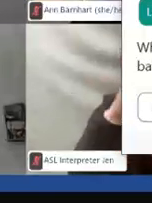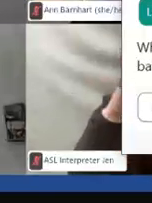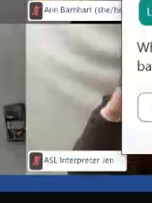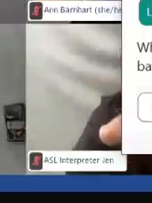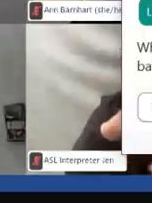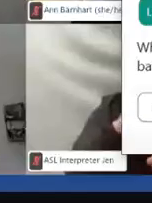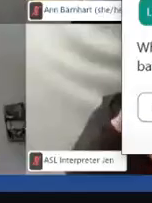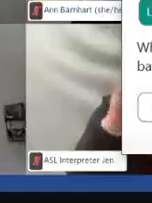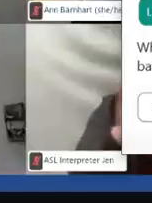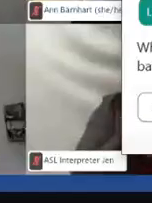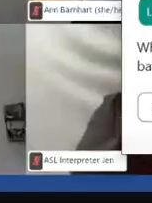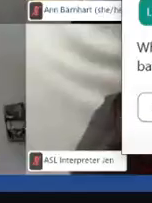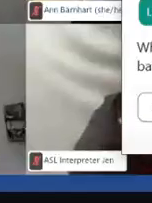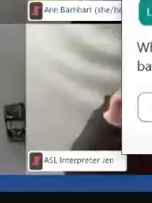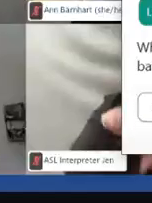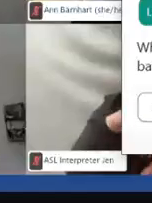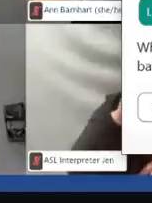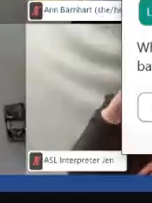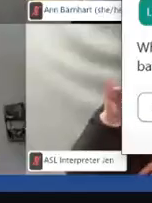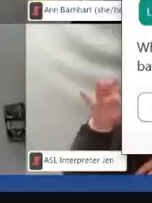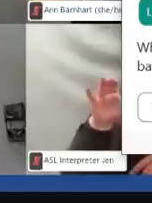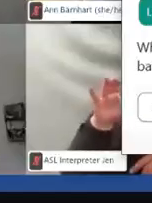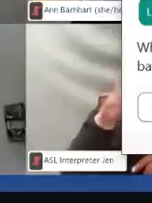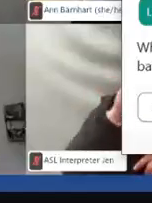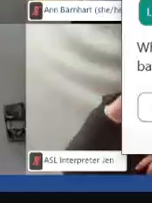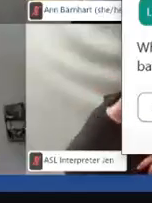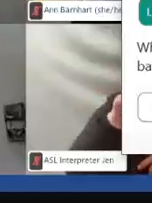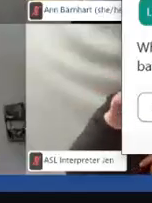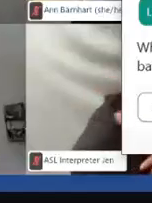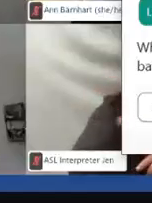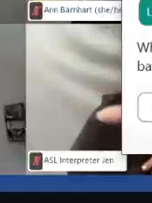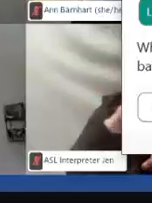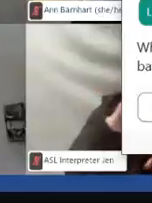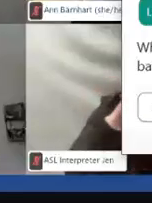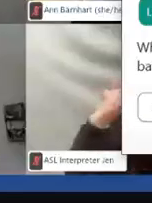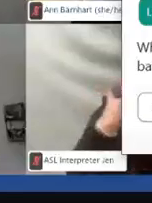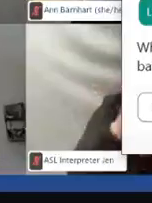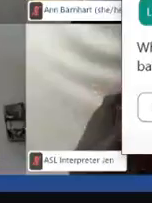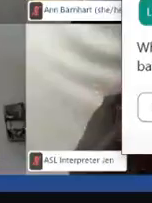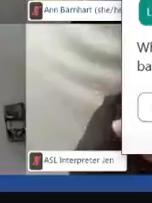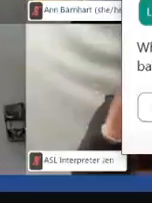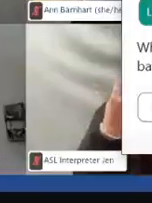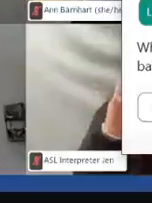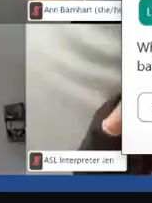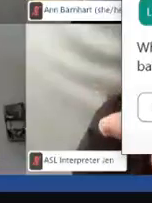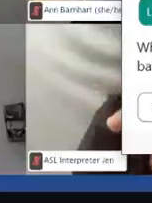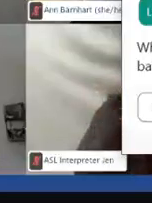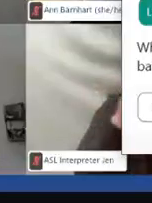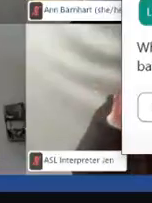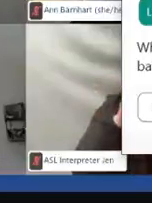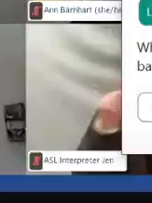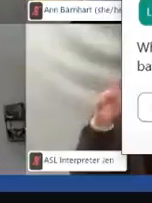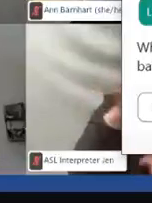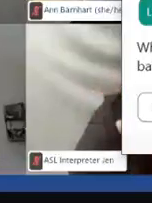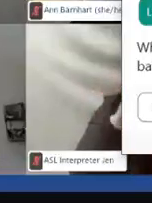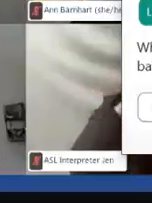report, the treasurer report, and the spill committee report. We would condense all of those down into one, and then we would do a roll call vote for